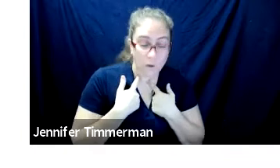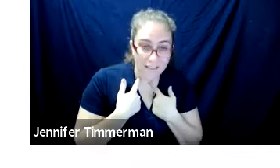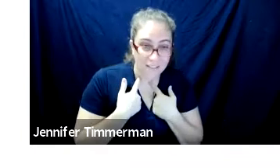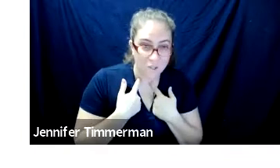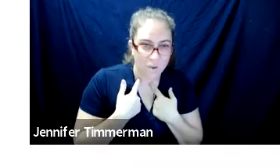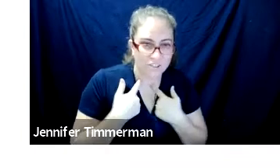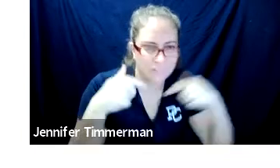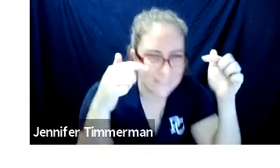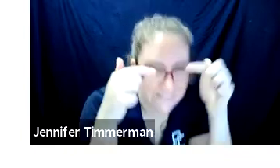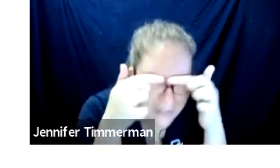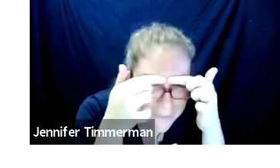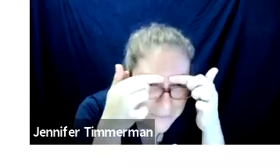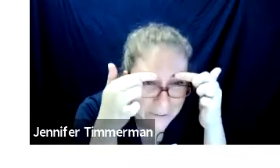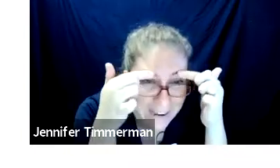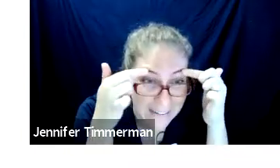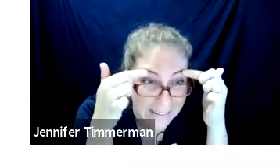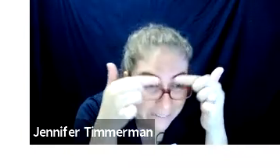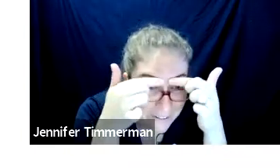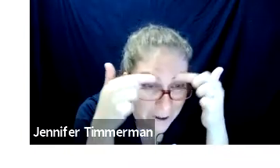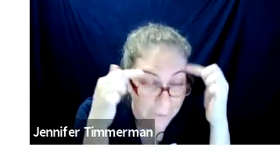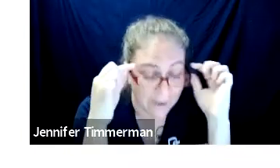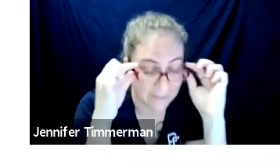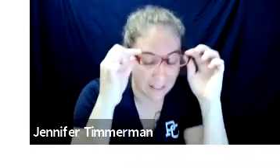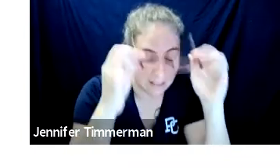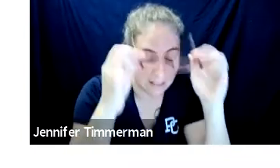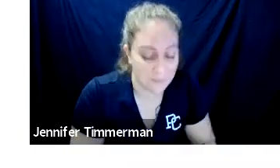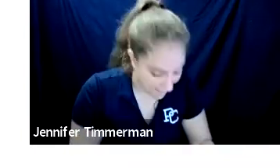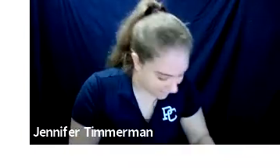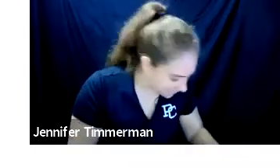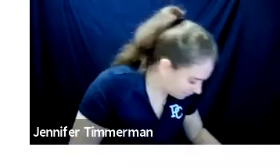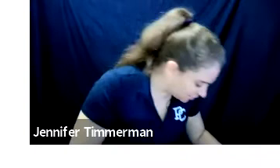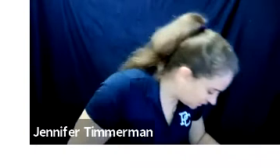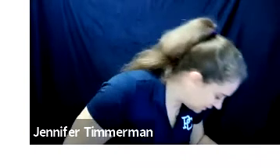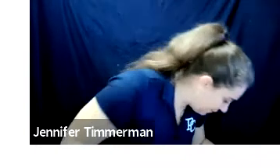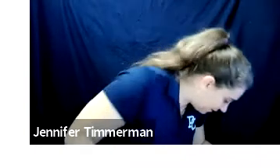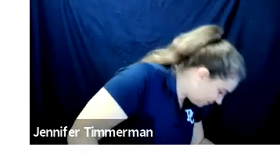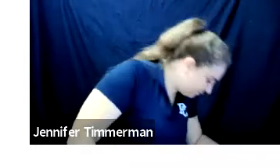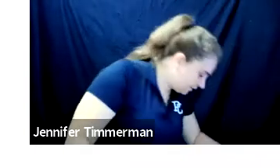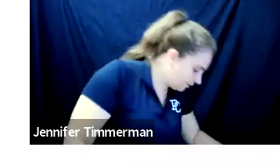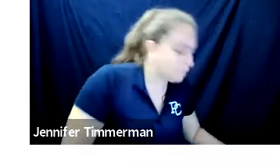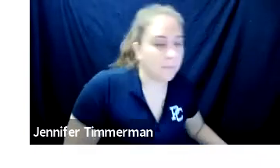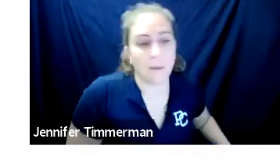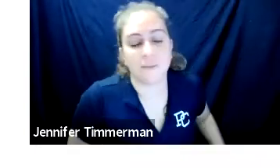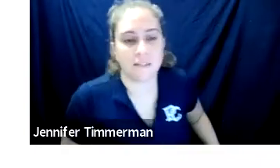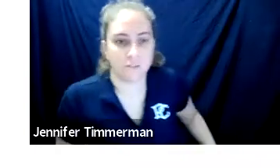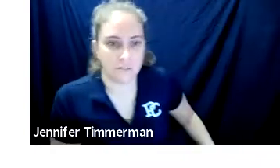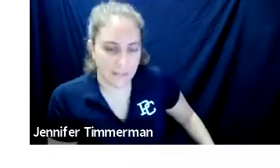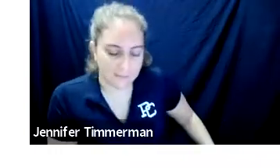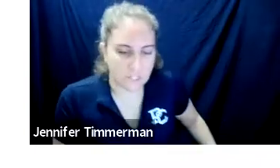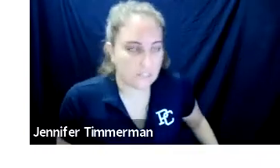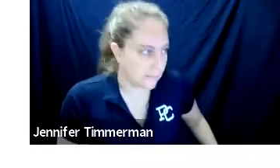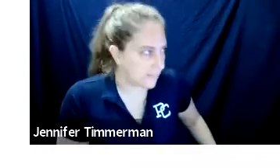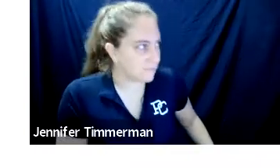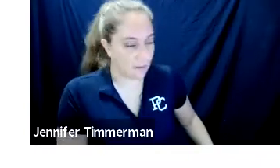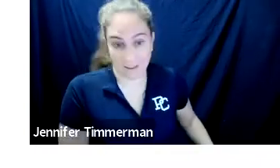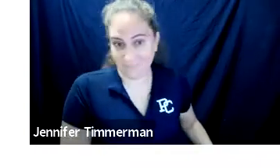us that we're asking a question. So it happens right here in your eyebrows. I'll take my glasses off so you can see it better. My puppy is under the desk.